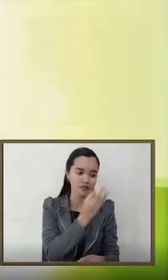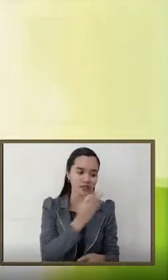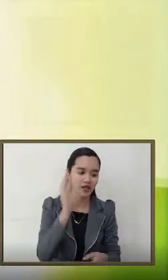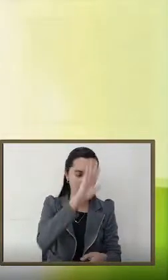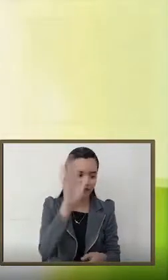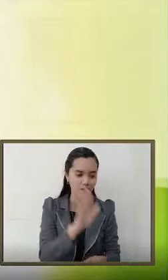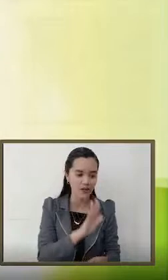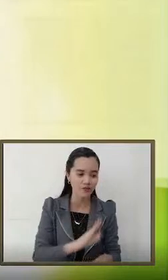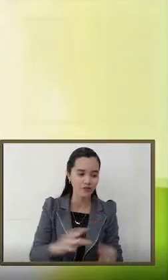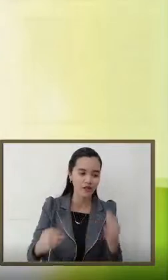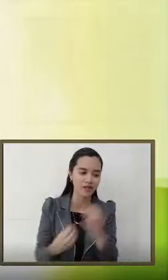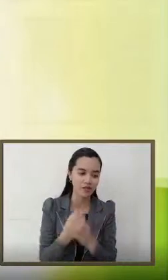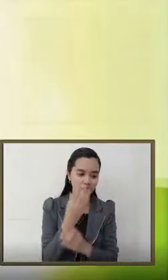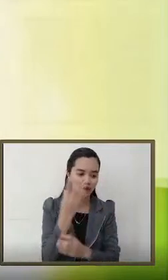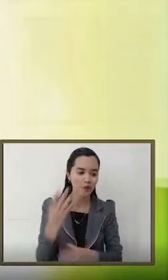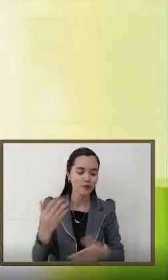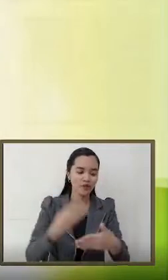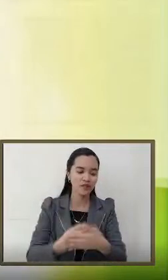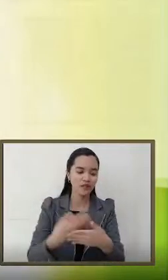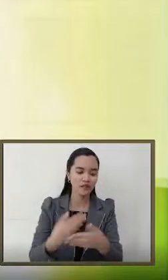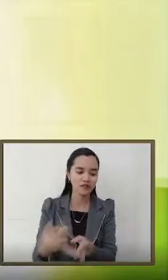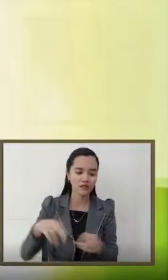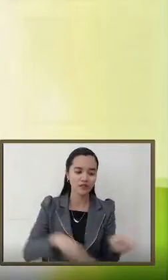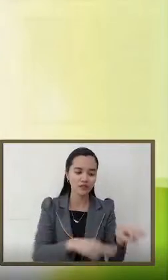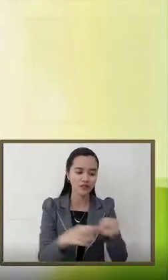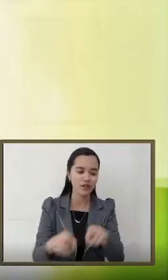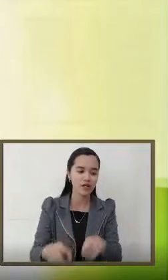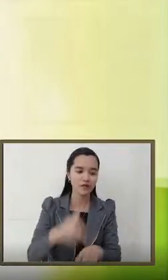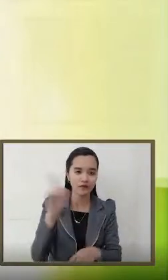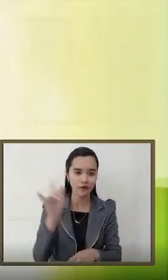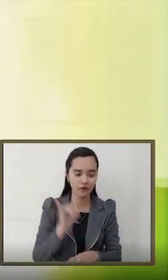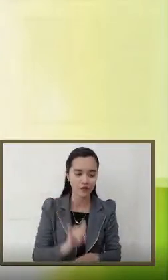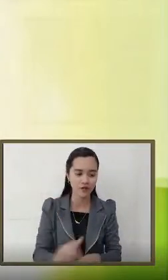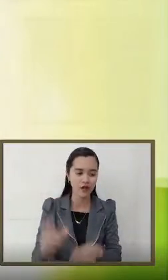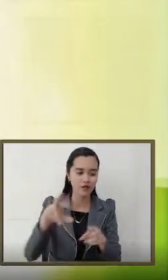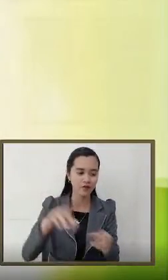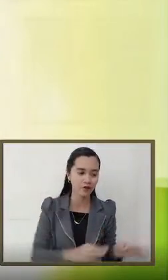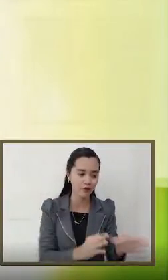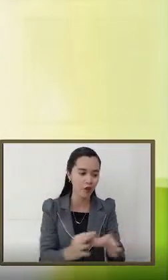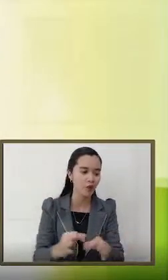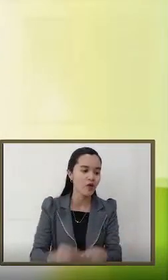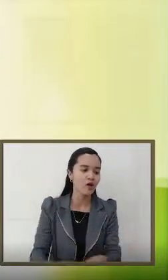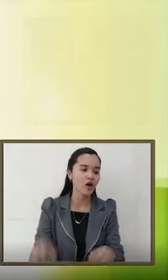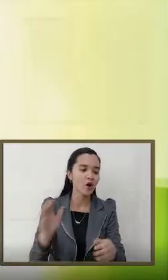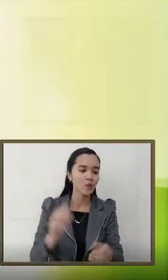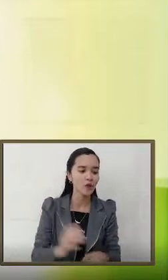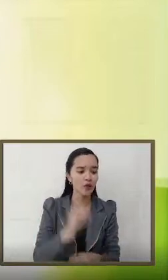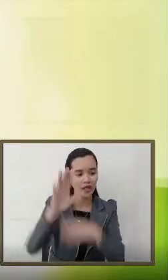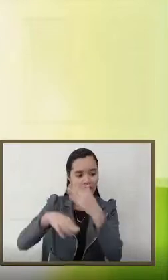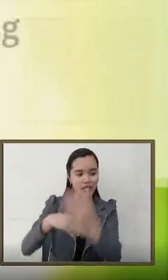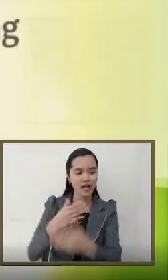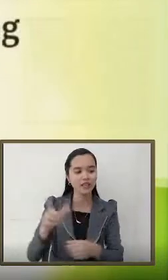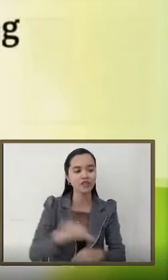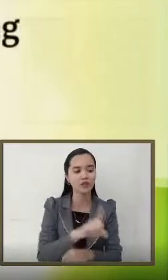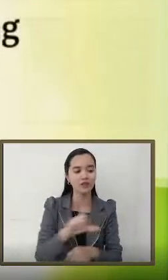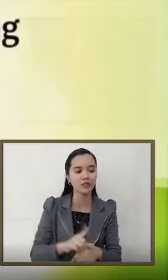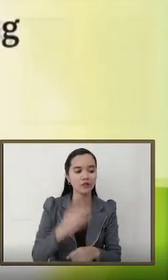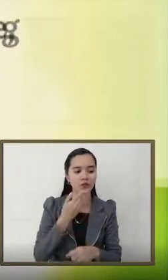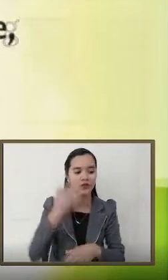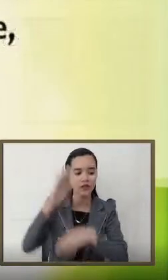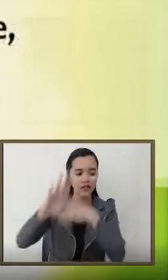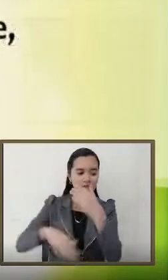flowers that never fading grow where streams of life forever flow. Oh, Beulah Land,